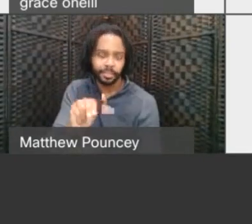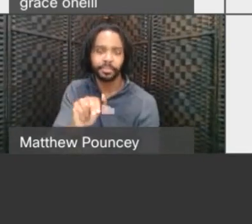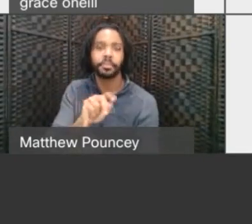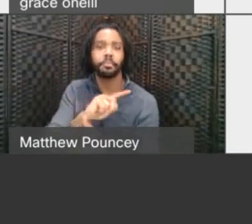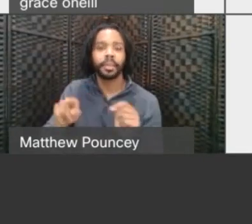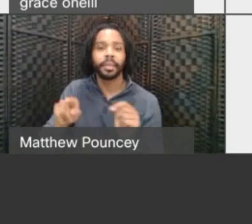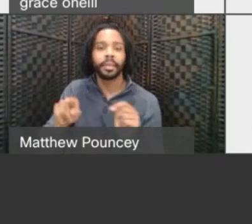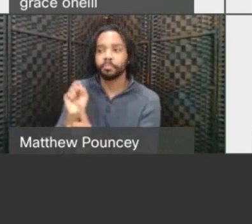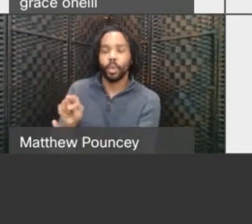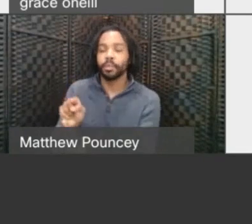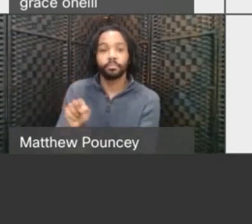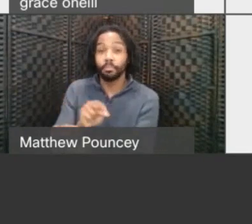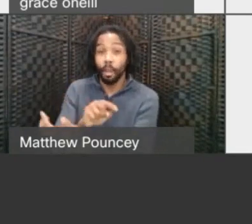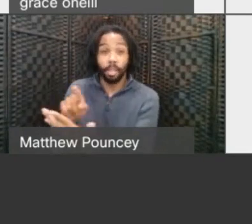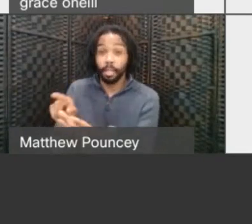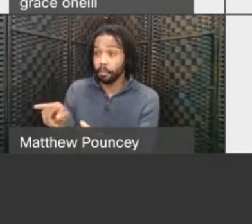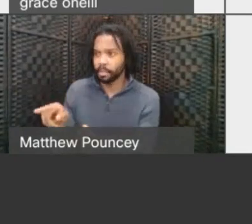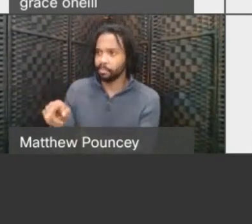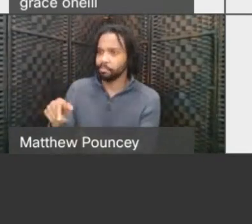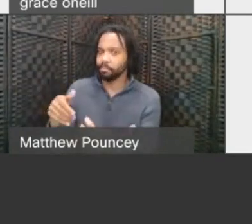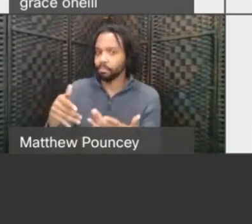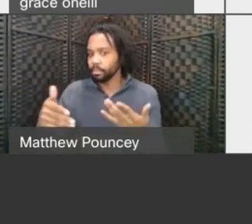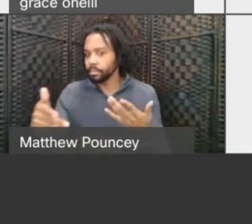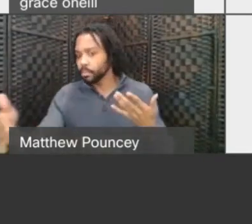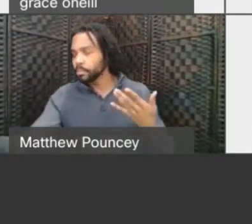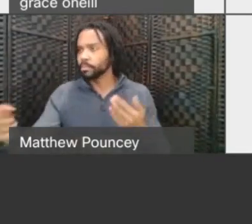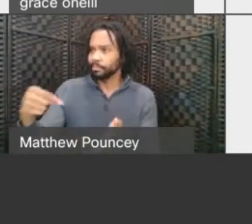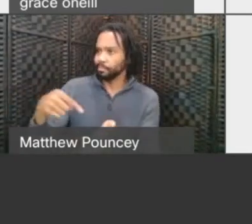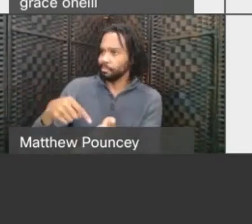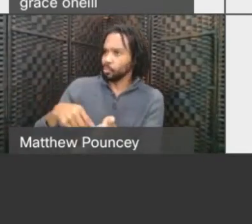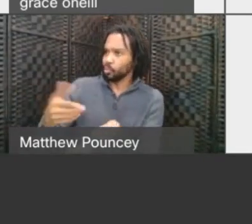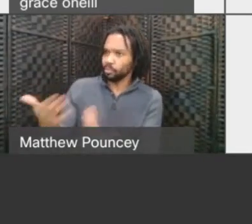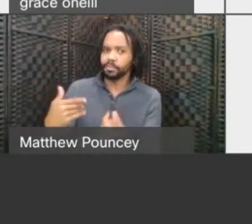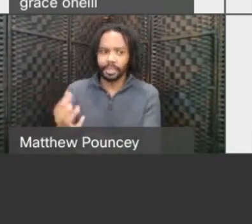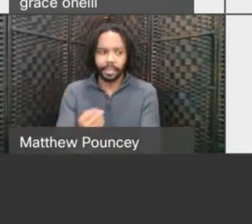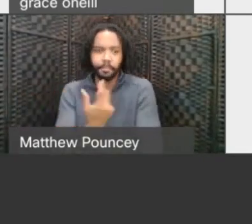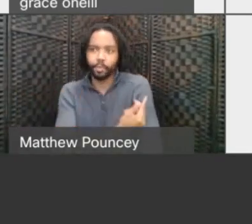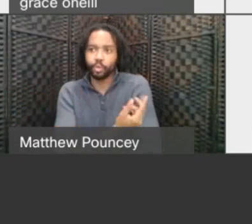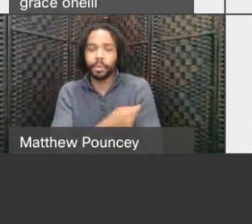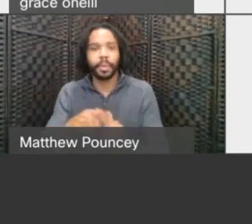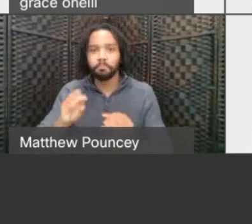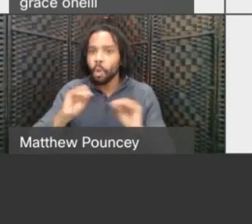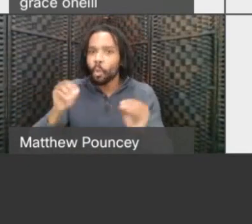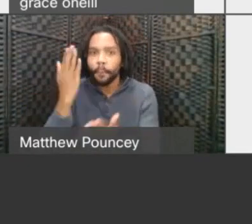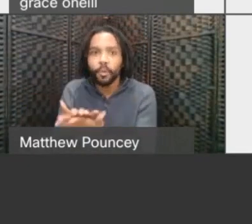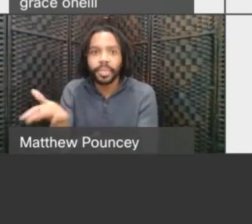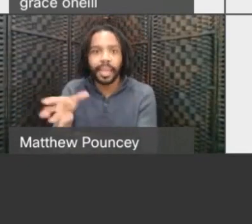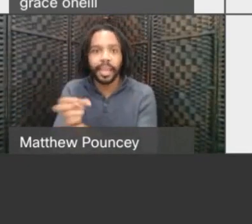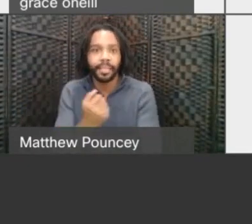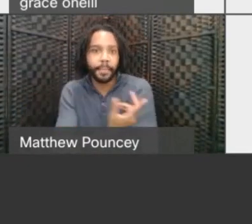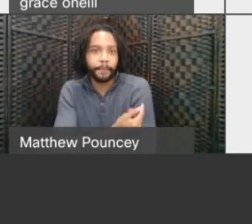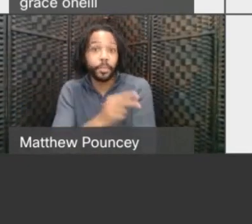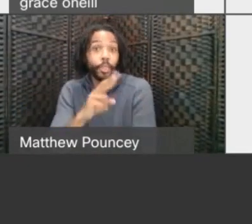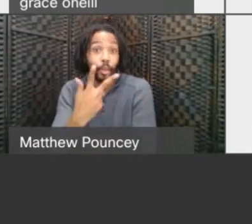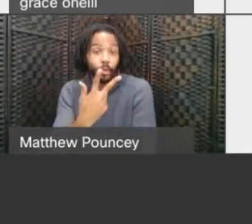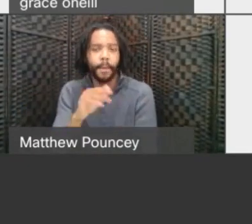they were due for a booster, and there was no evidence that they had received that booster. And the data that we have right now on boosters